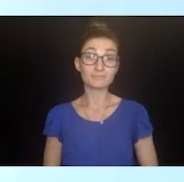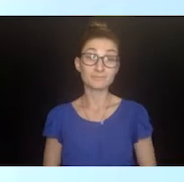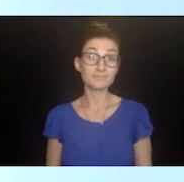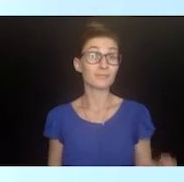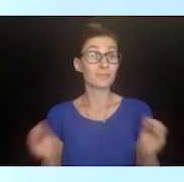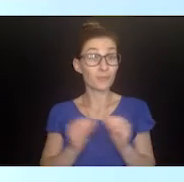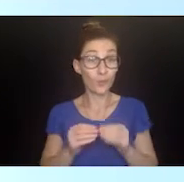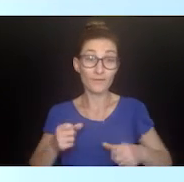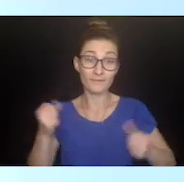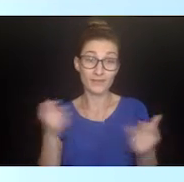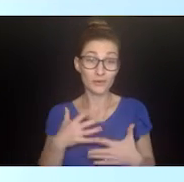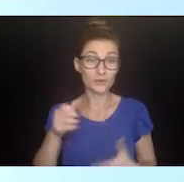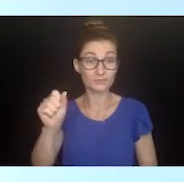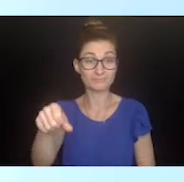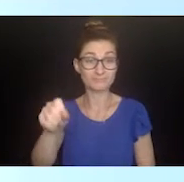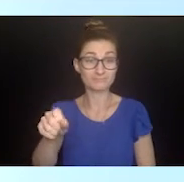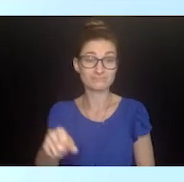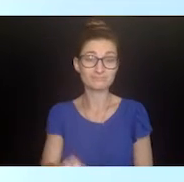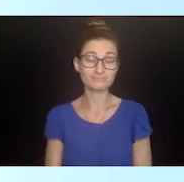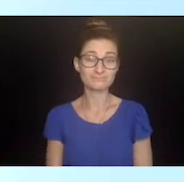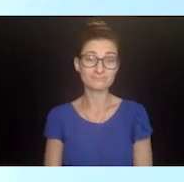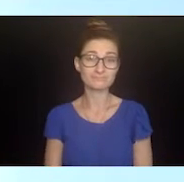And yes, more fear.